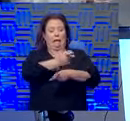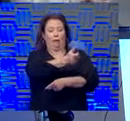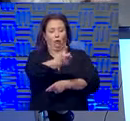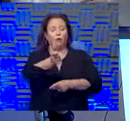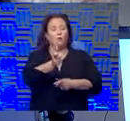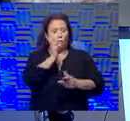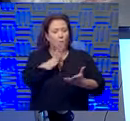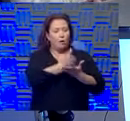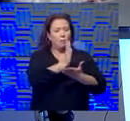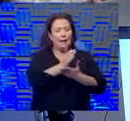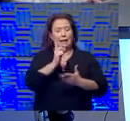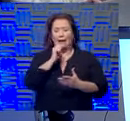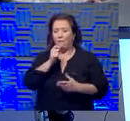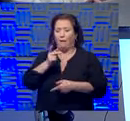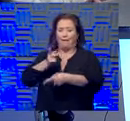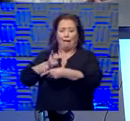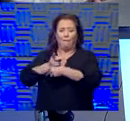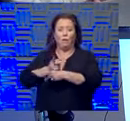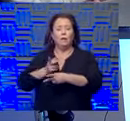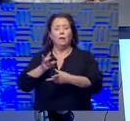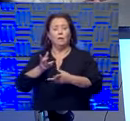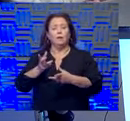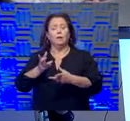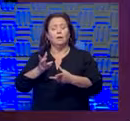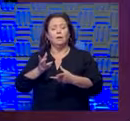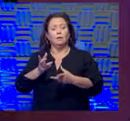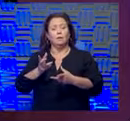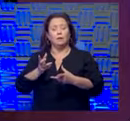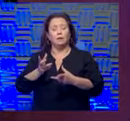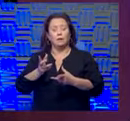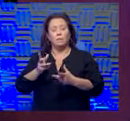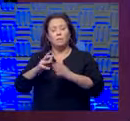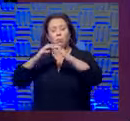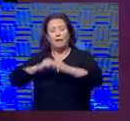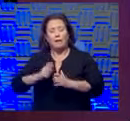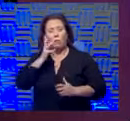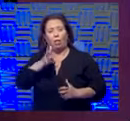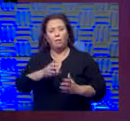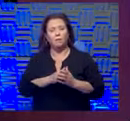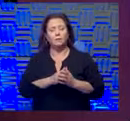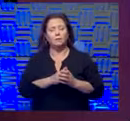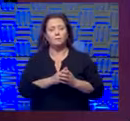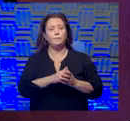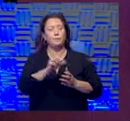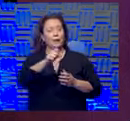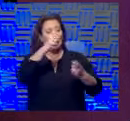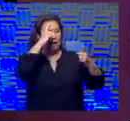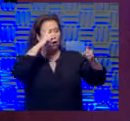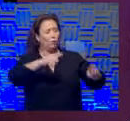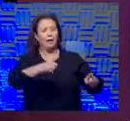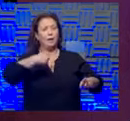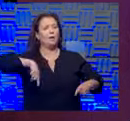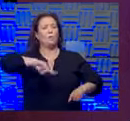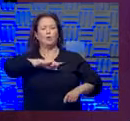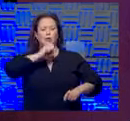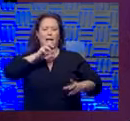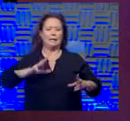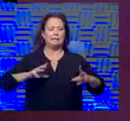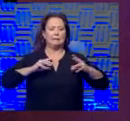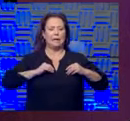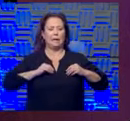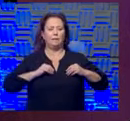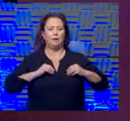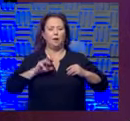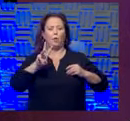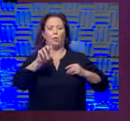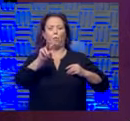not careful that things start to break down. Well, I really think that and I agree, Steve, I think that we should not accept the fact that wave